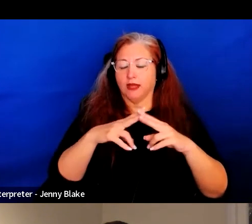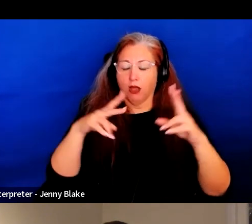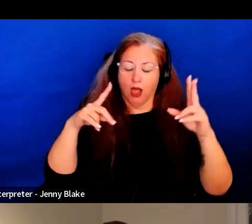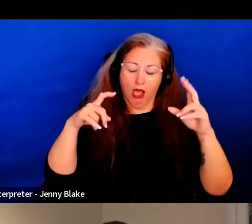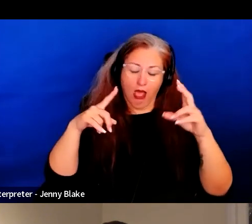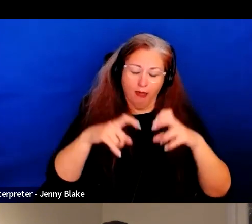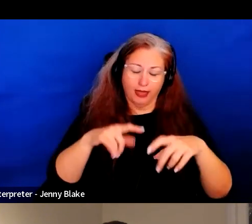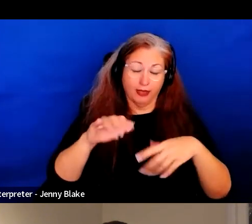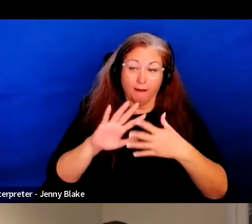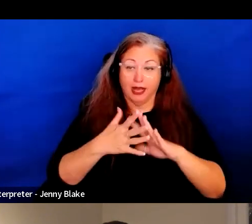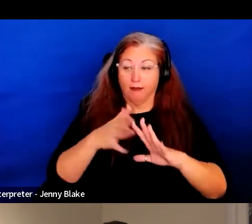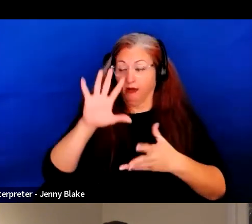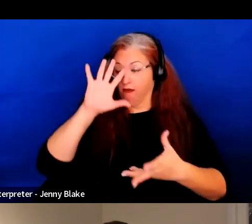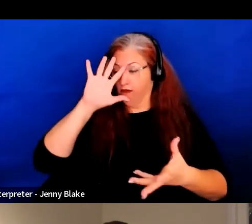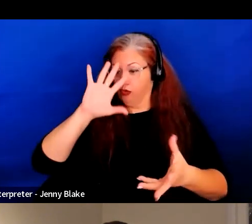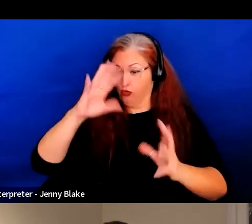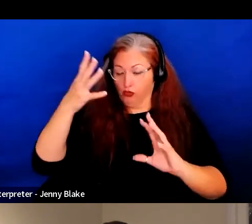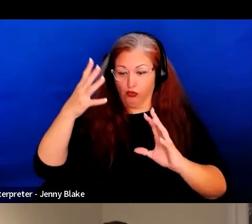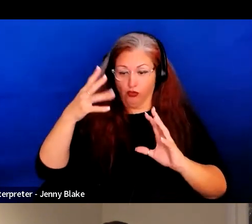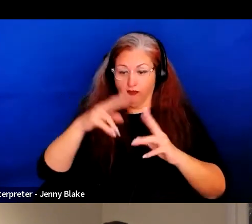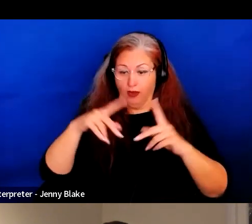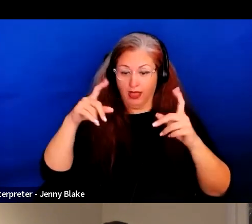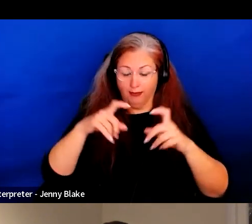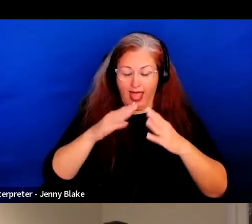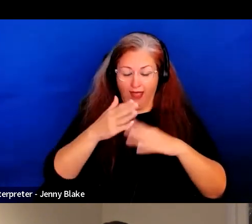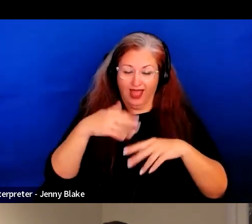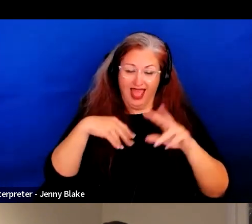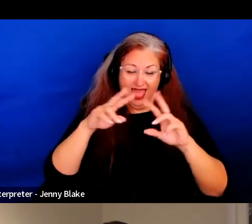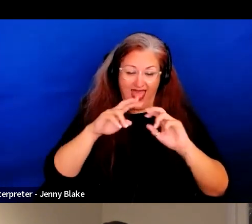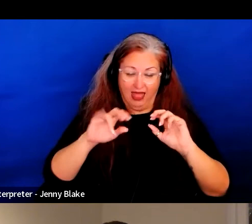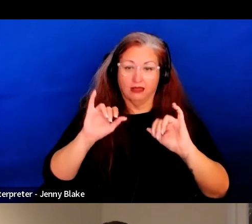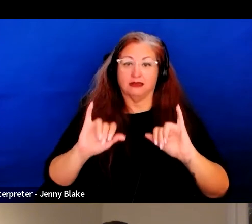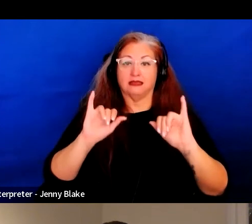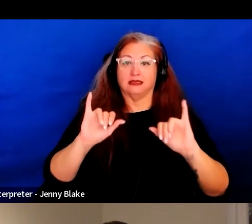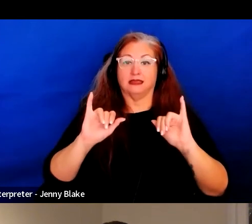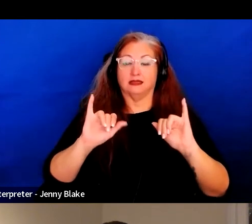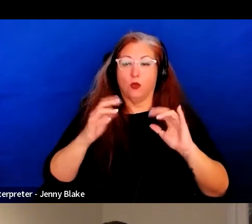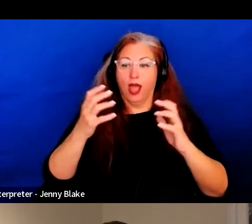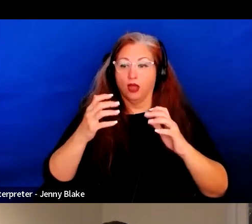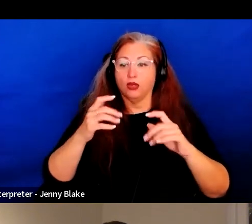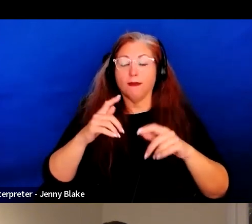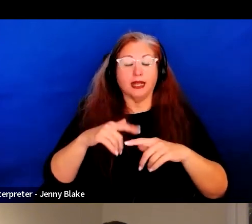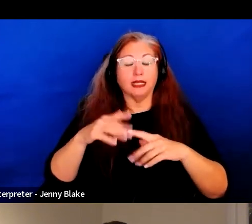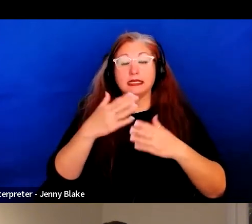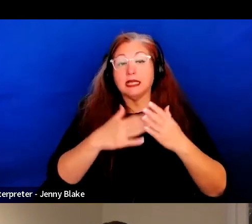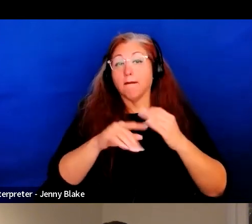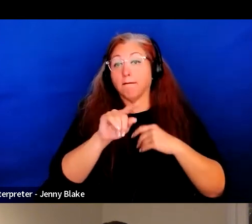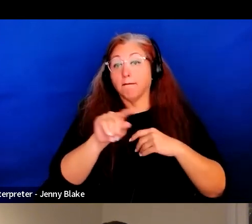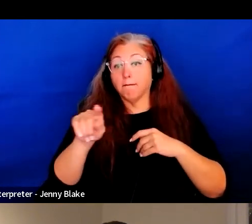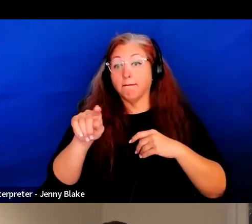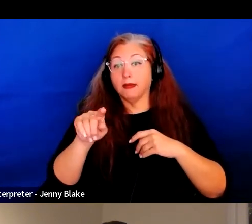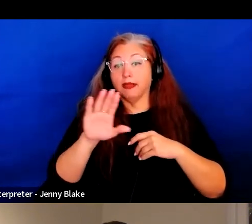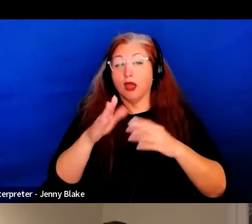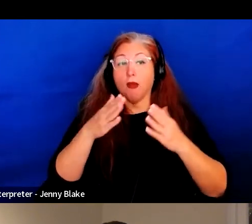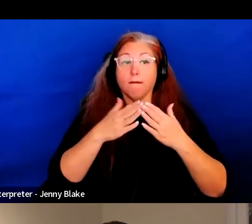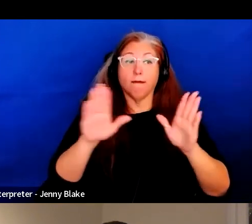got even more confused about how complicated it was after delving in a little bit. But some places, the